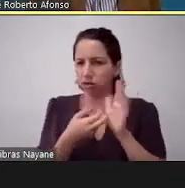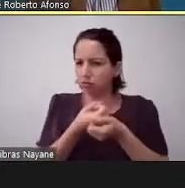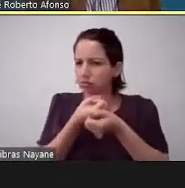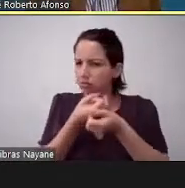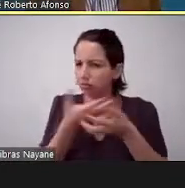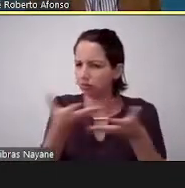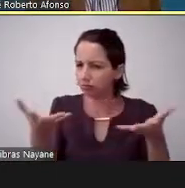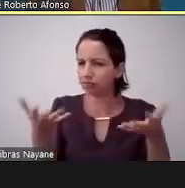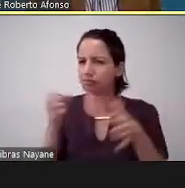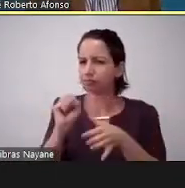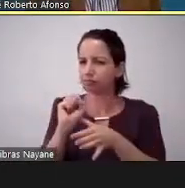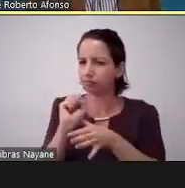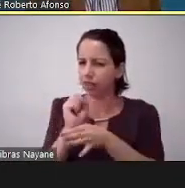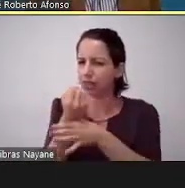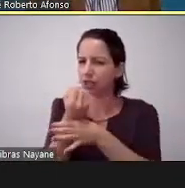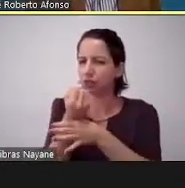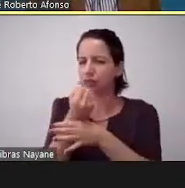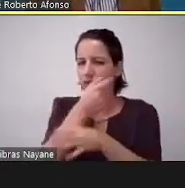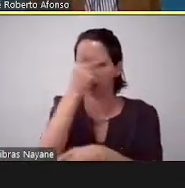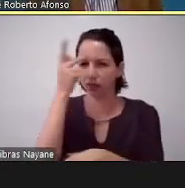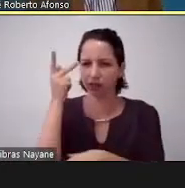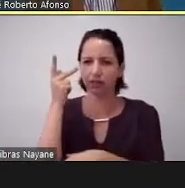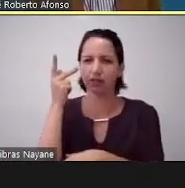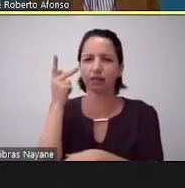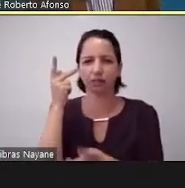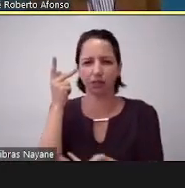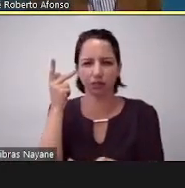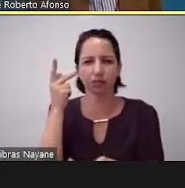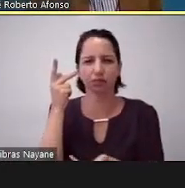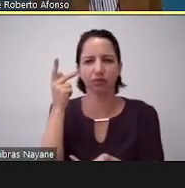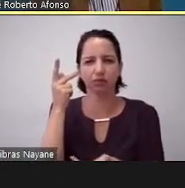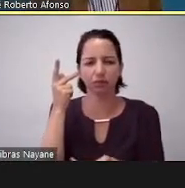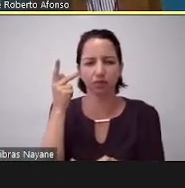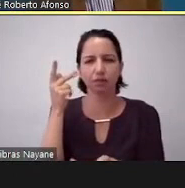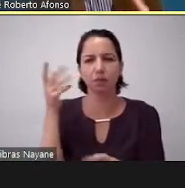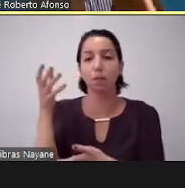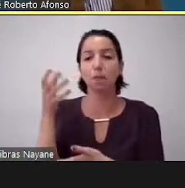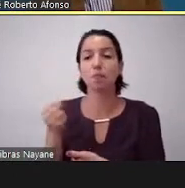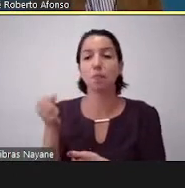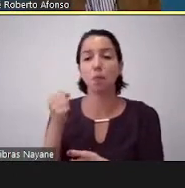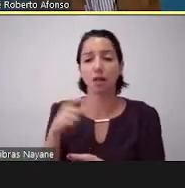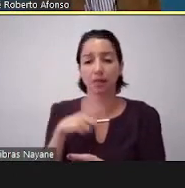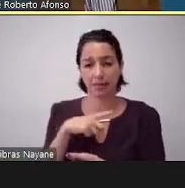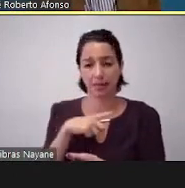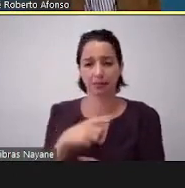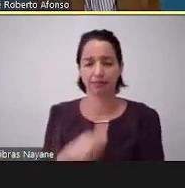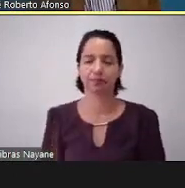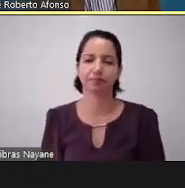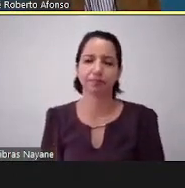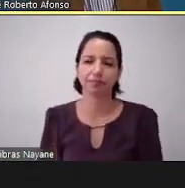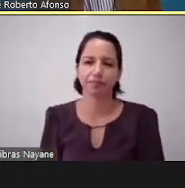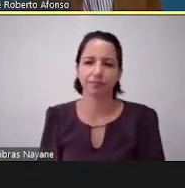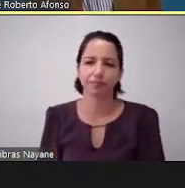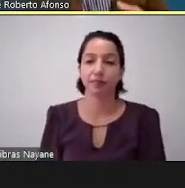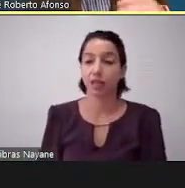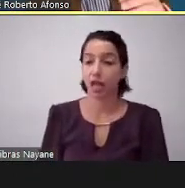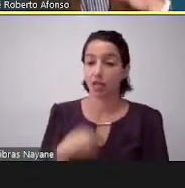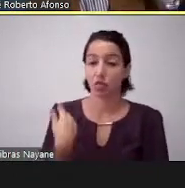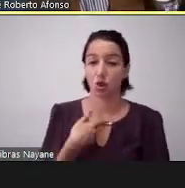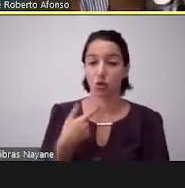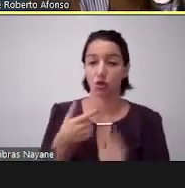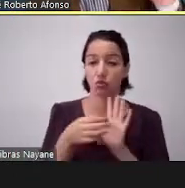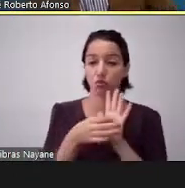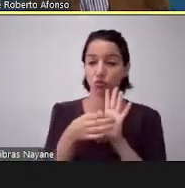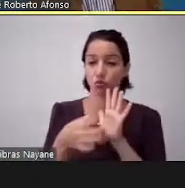in a different way. So giving more security to the ones that we